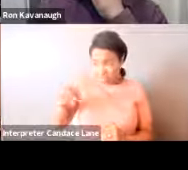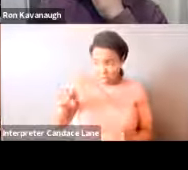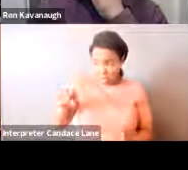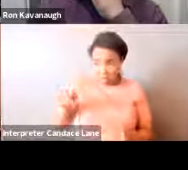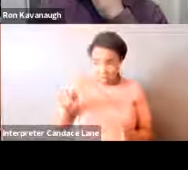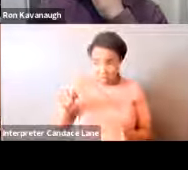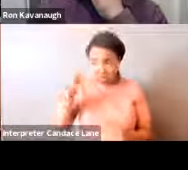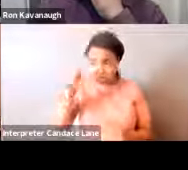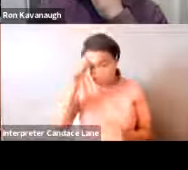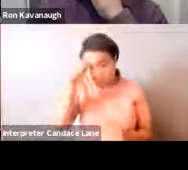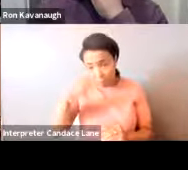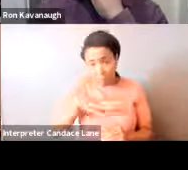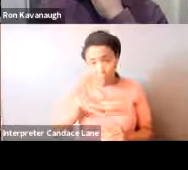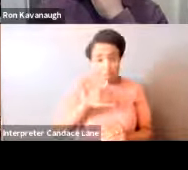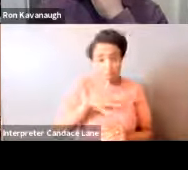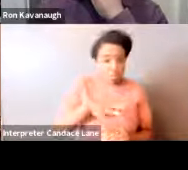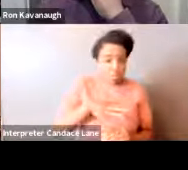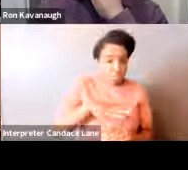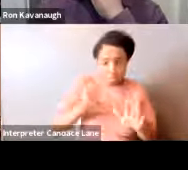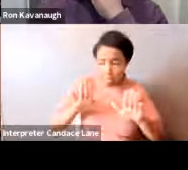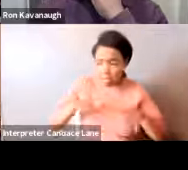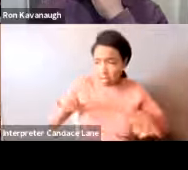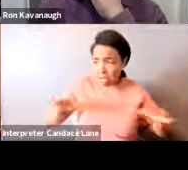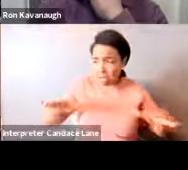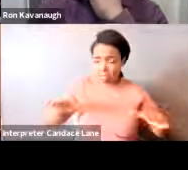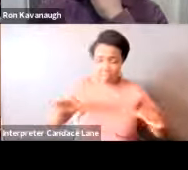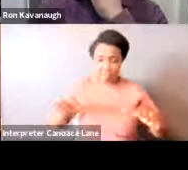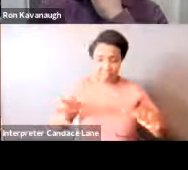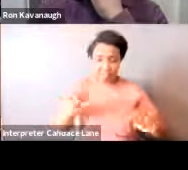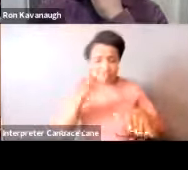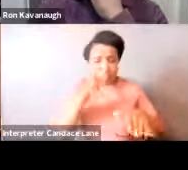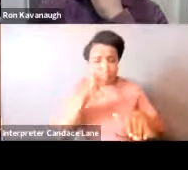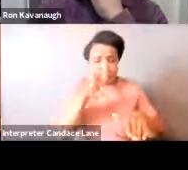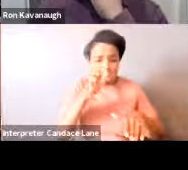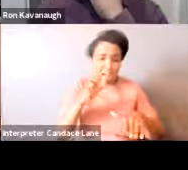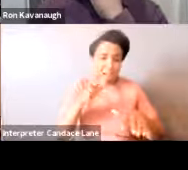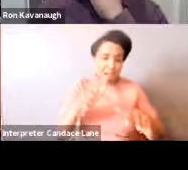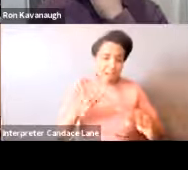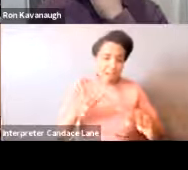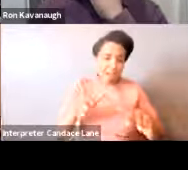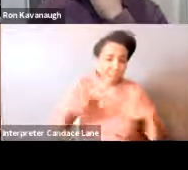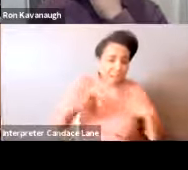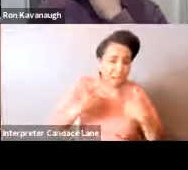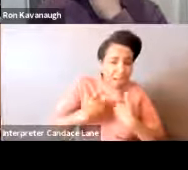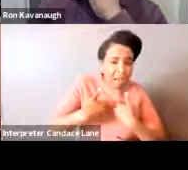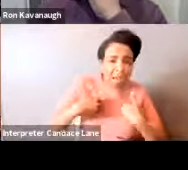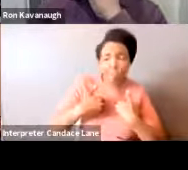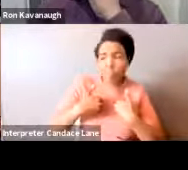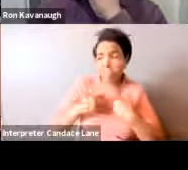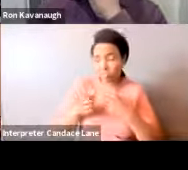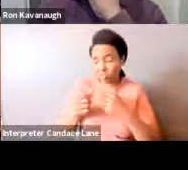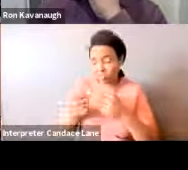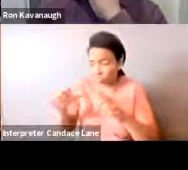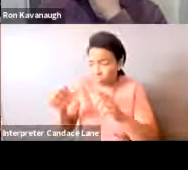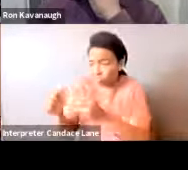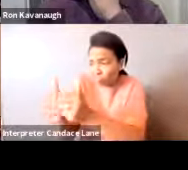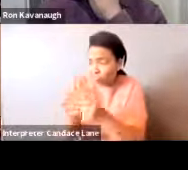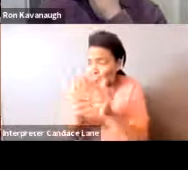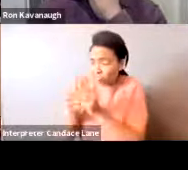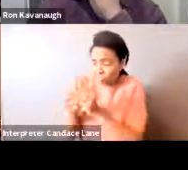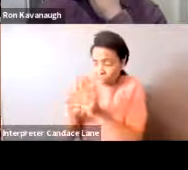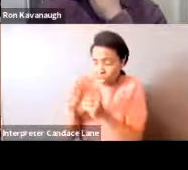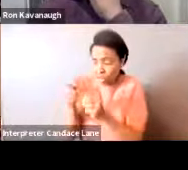insects, birds, and beasts to follow, to gather, to take what is left of the stumbled